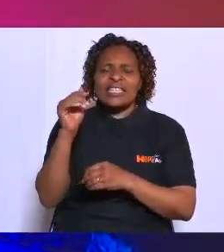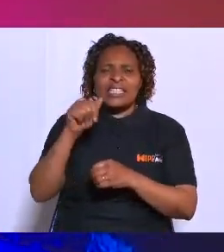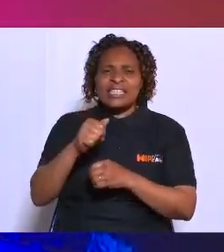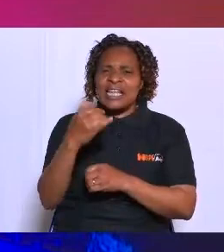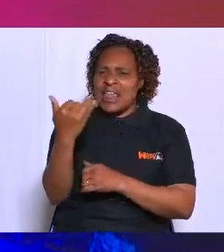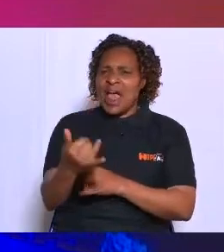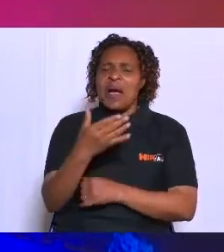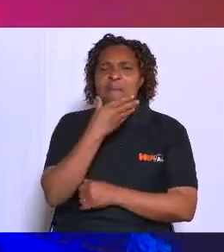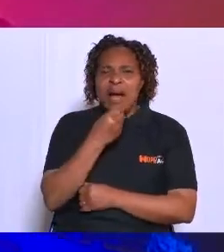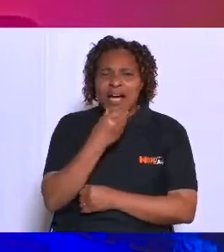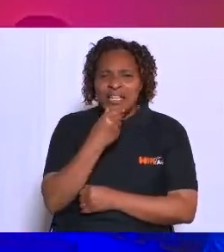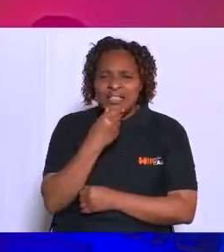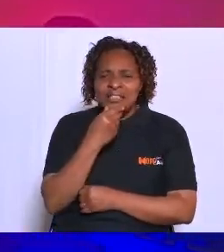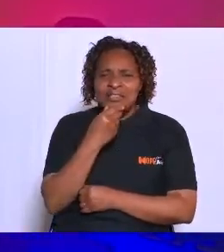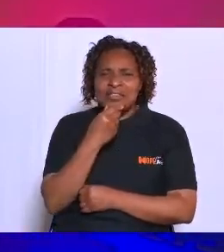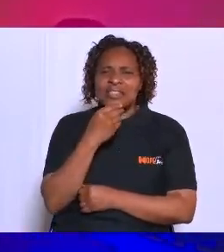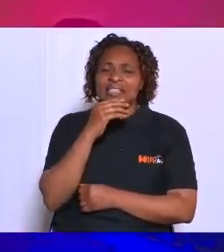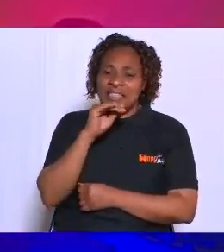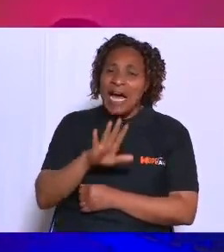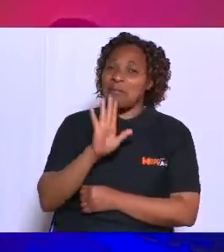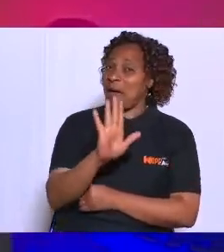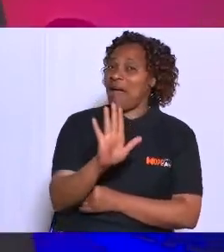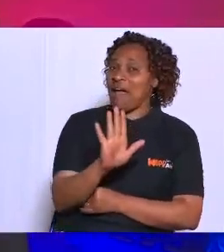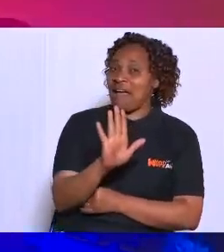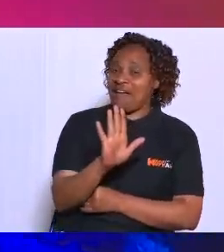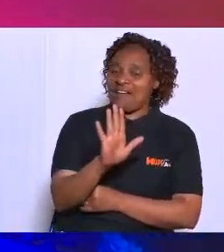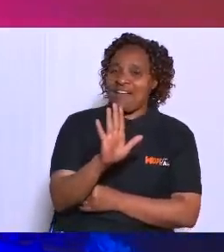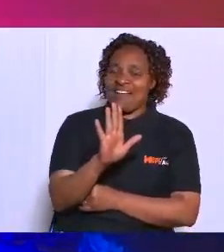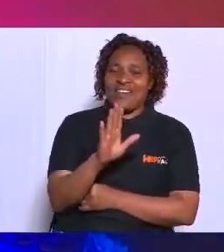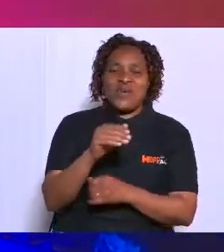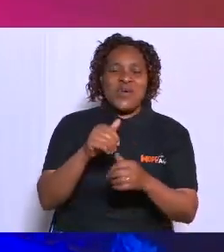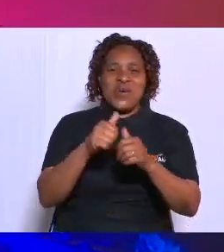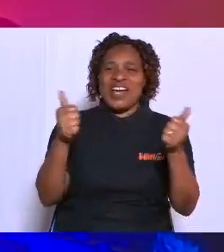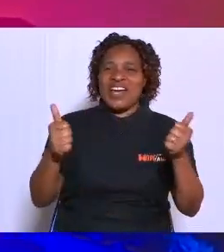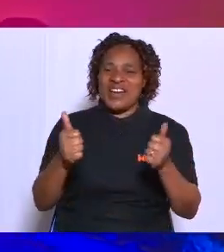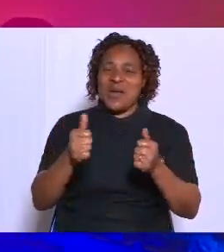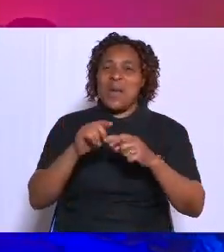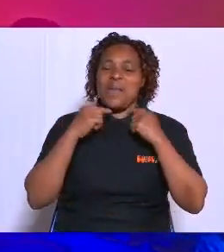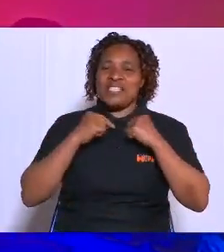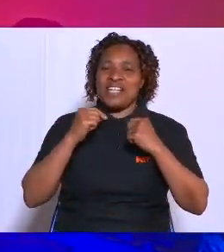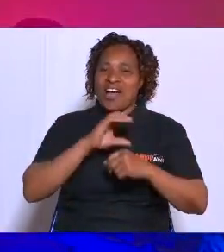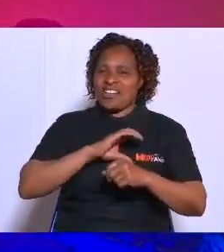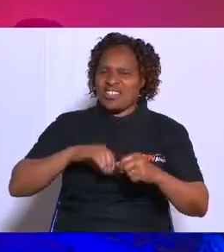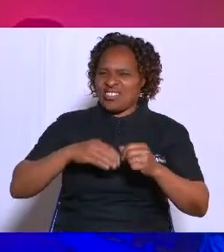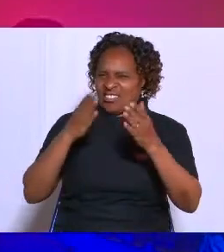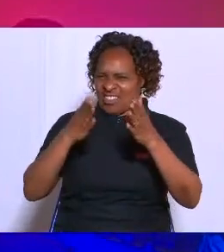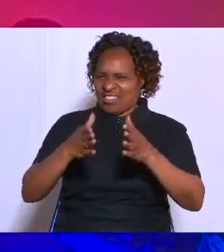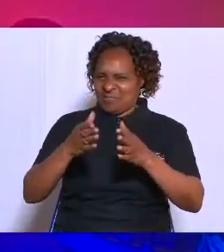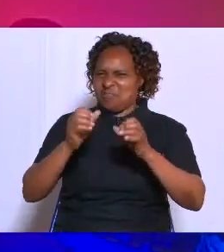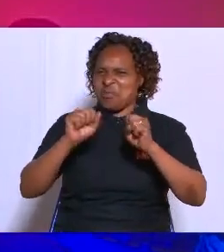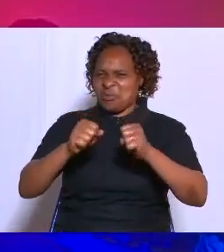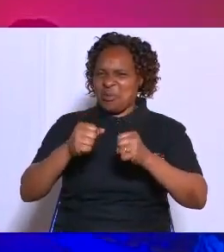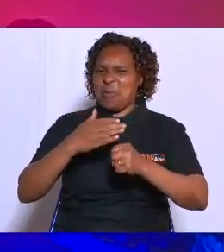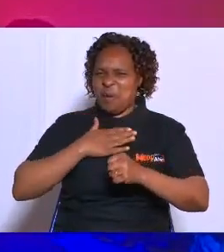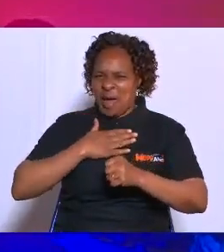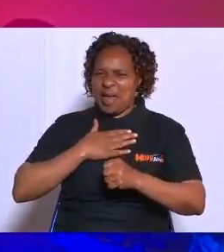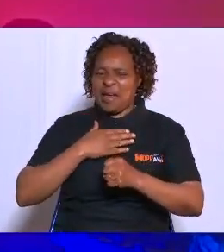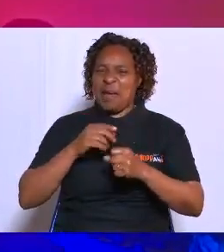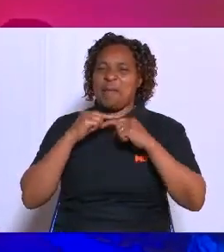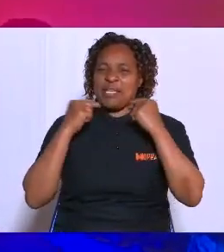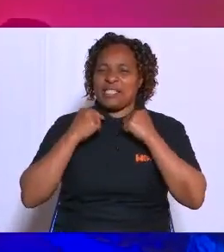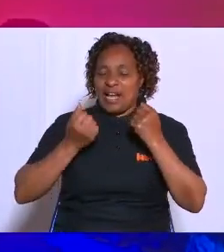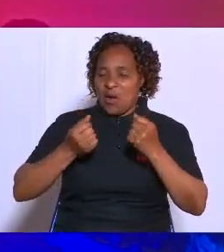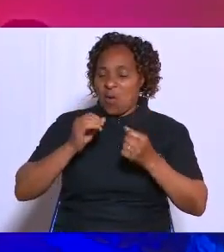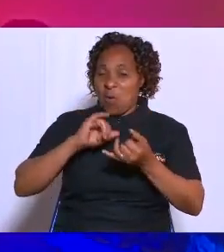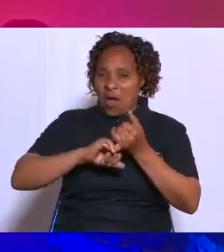young man your son well Pastor Christian is actually my pastor my wife and